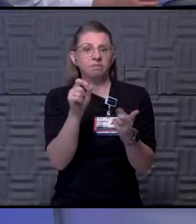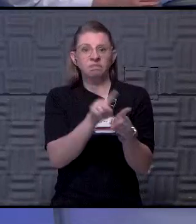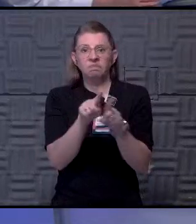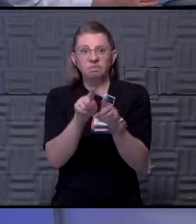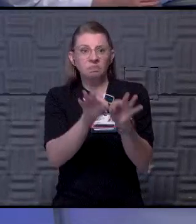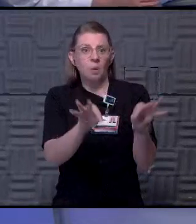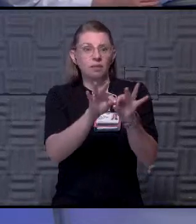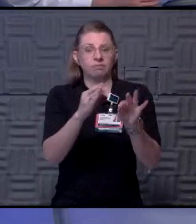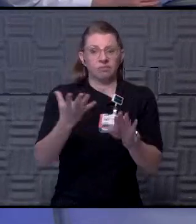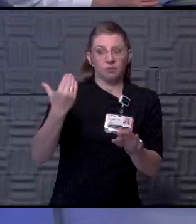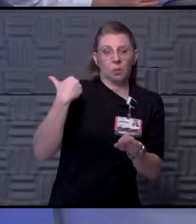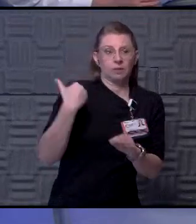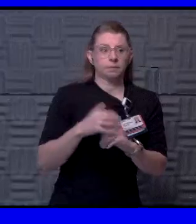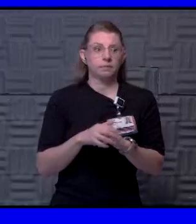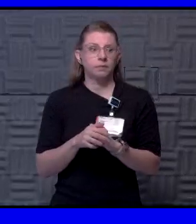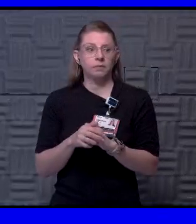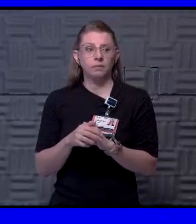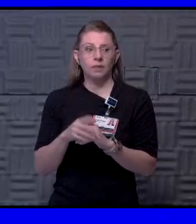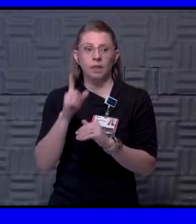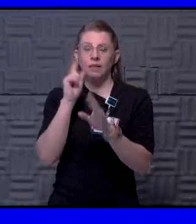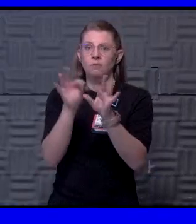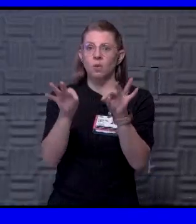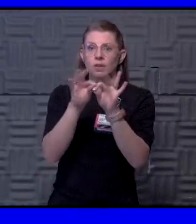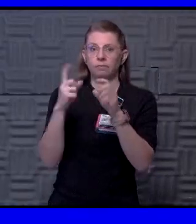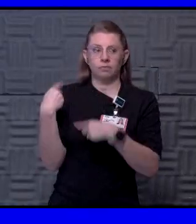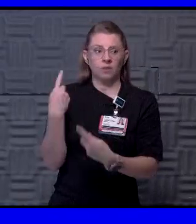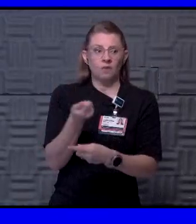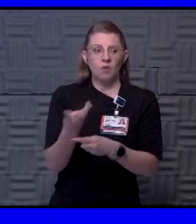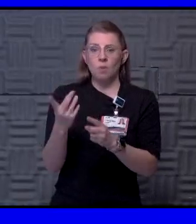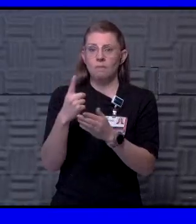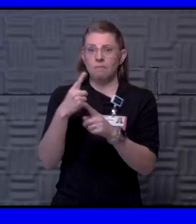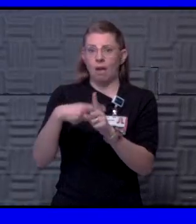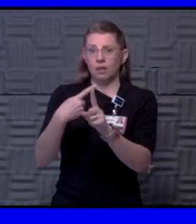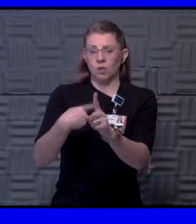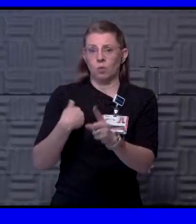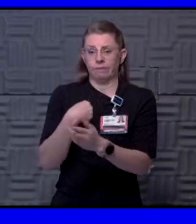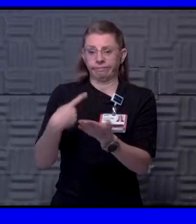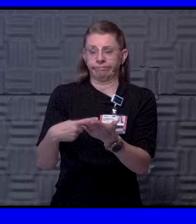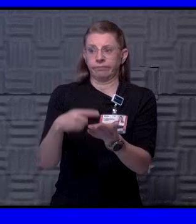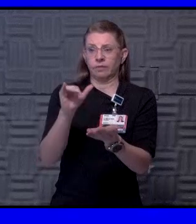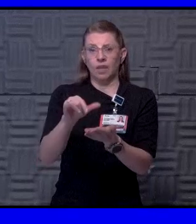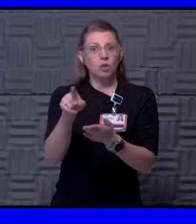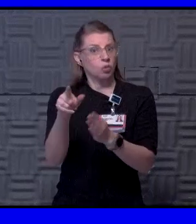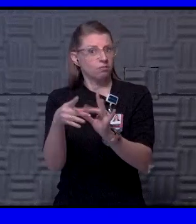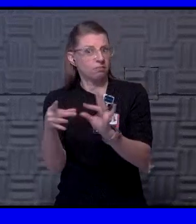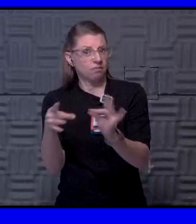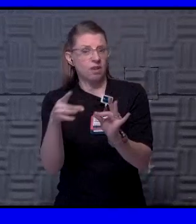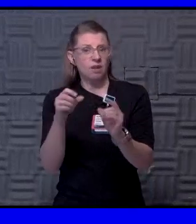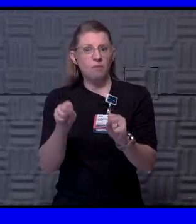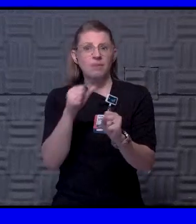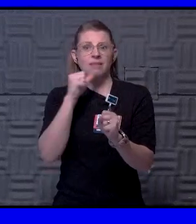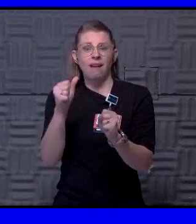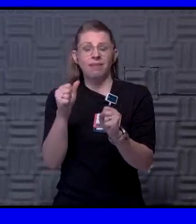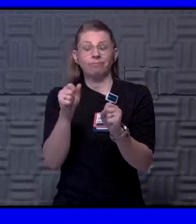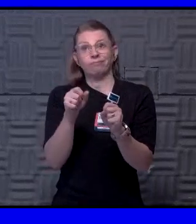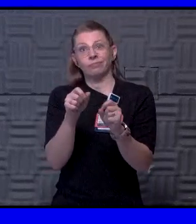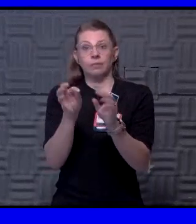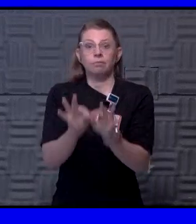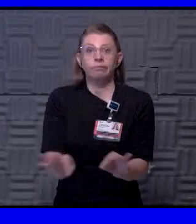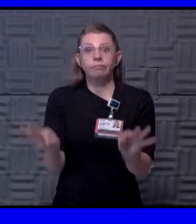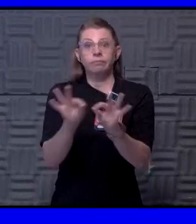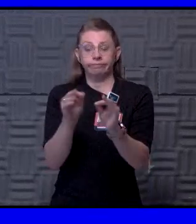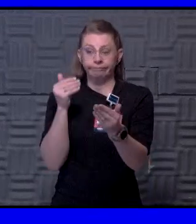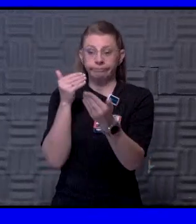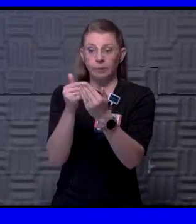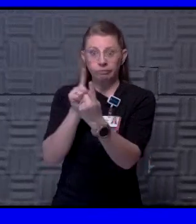good for us because I think, over the last few months we have talked about that, and you specifically said it's probably not as important as being in close